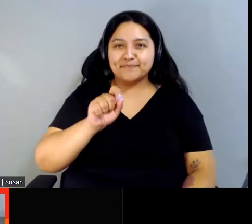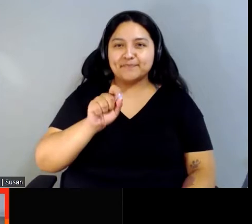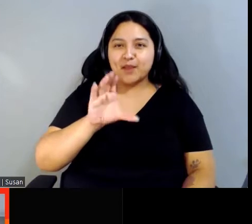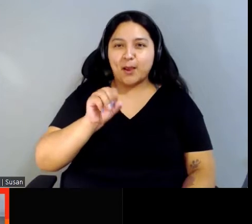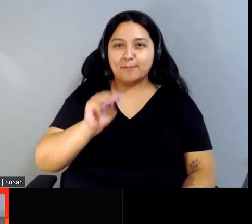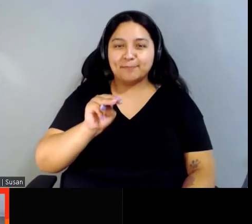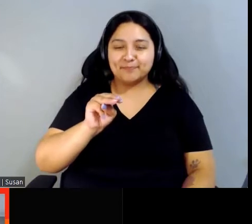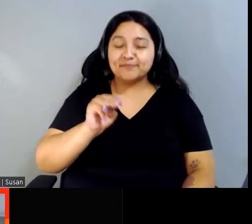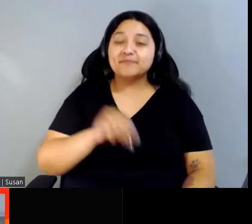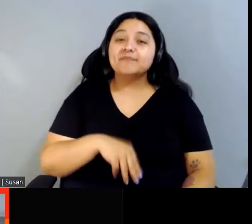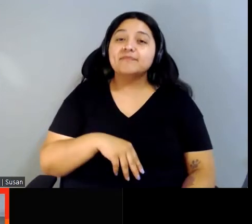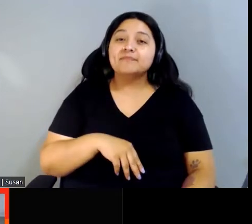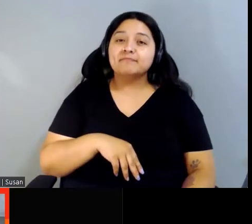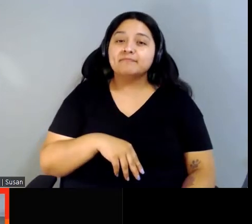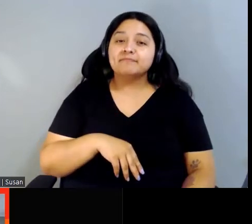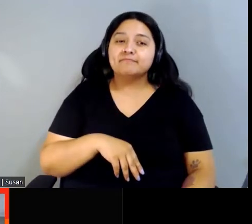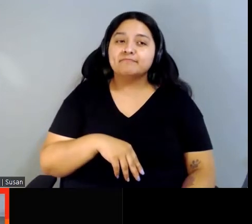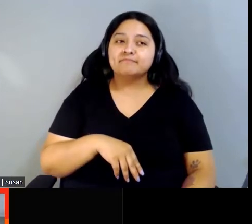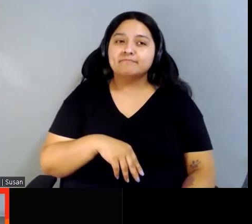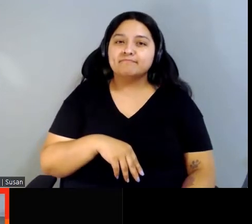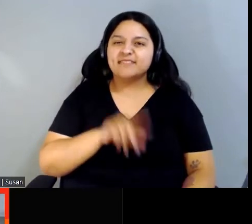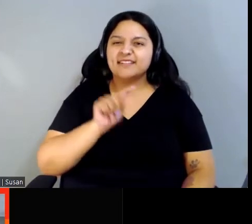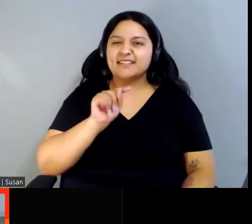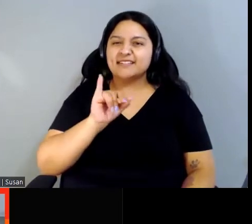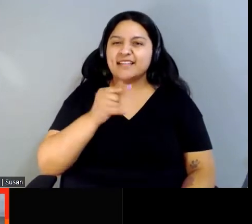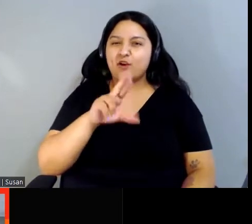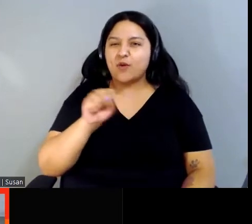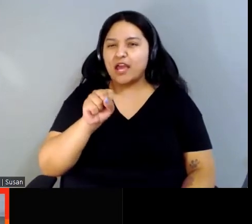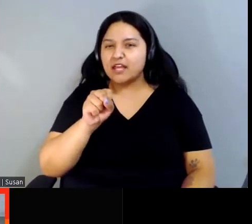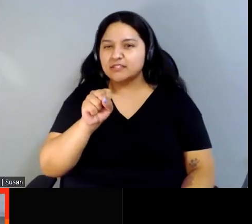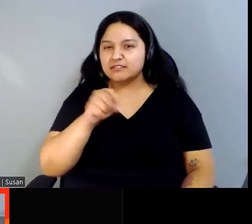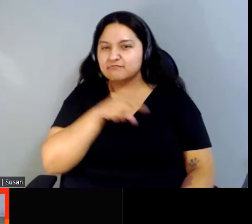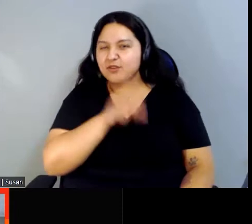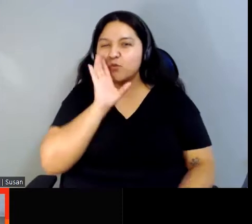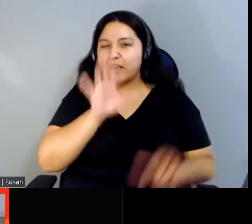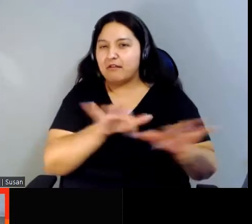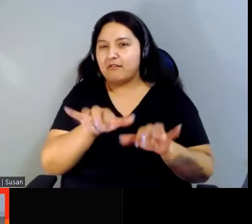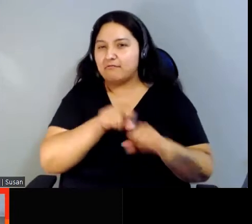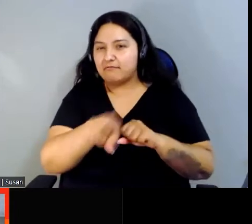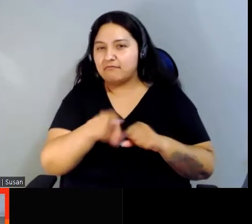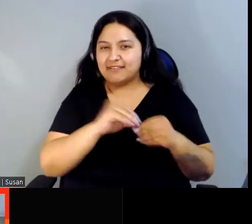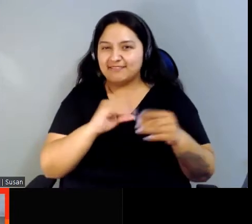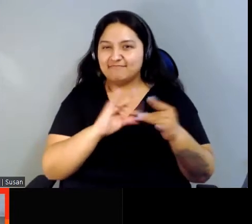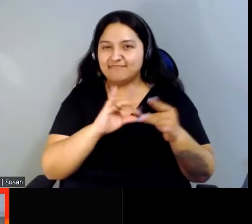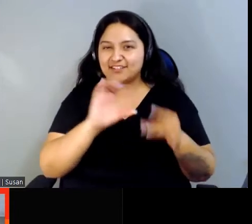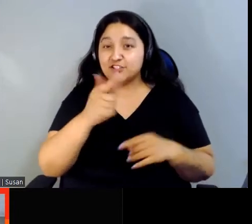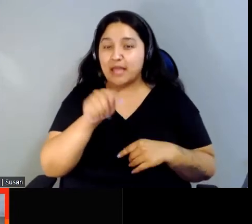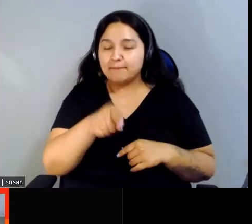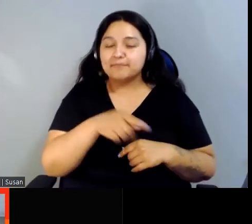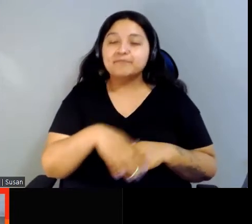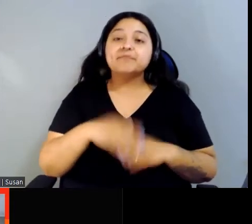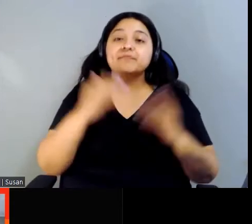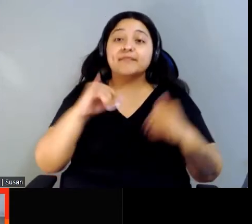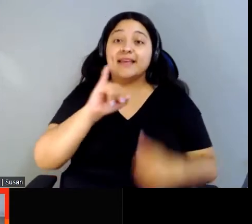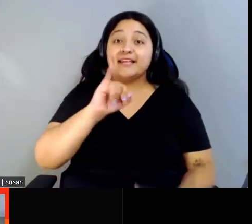PeridotRobes.com. And I'm sure that's Tigress or Darlene will put it in the chat. Thank you, Darlene. On Instagram, it's at